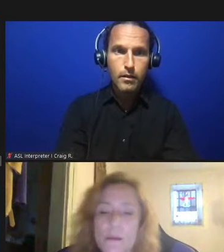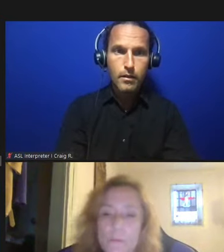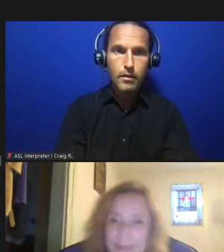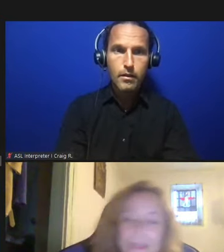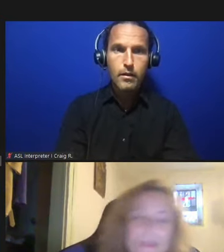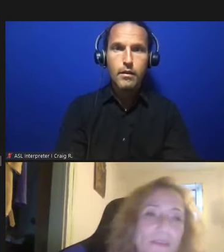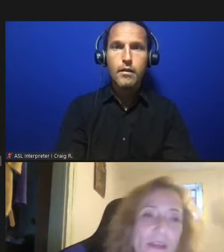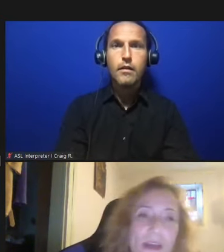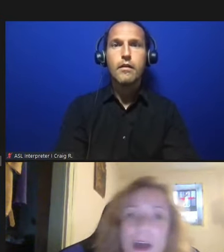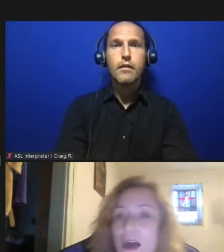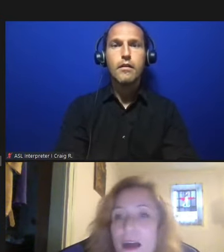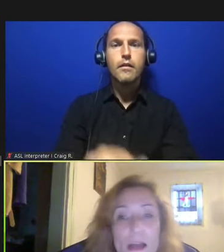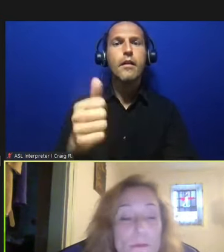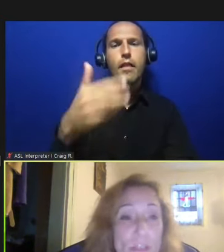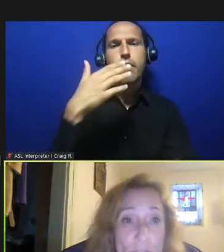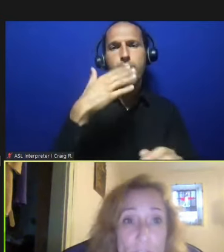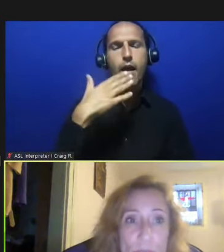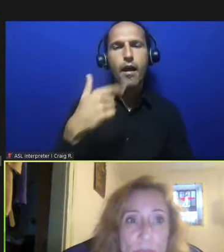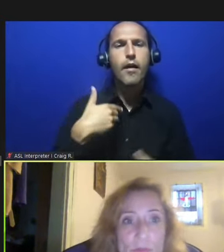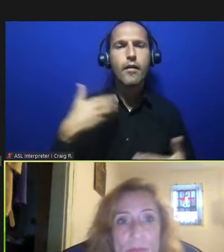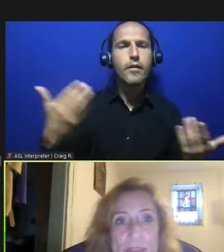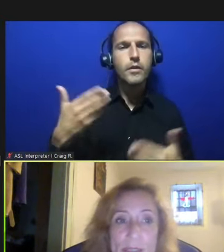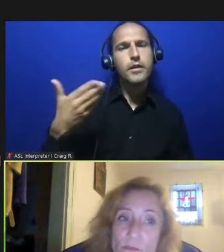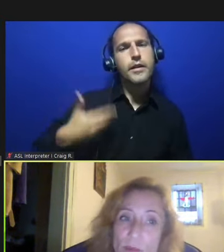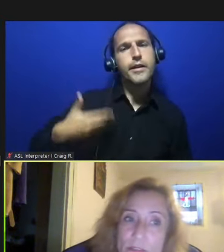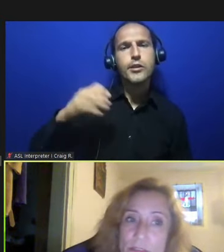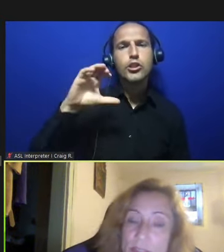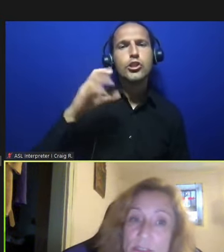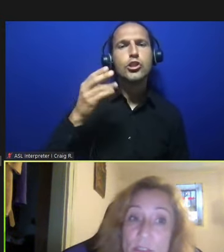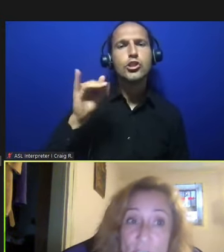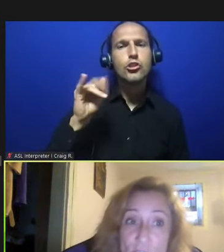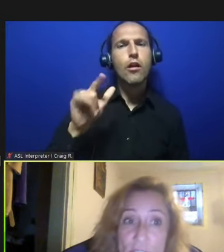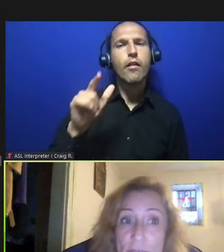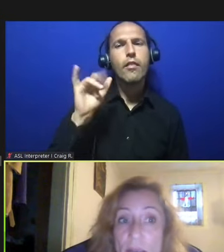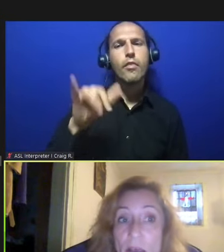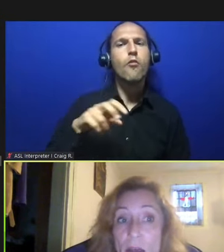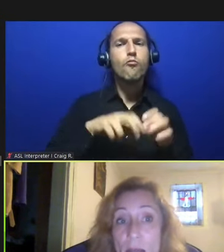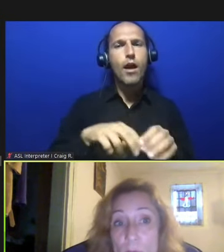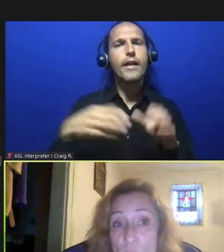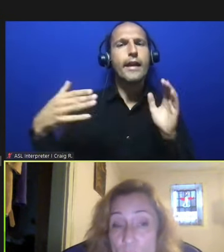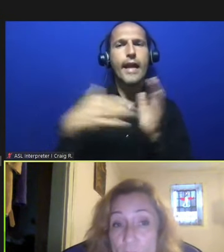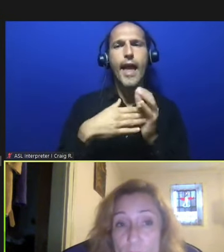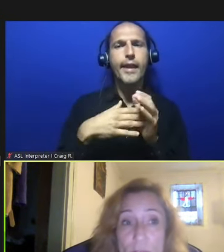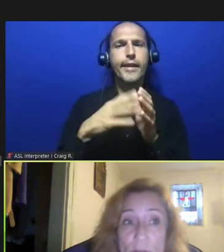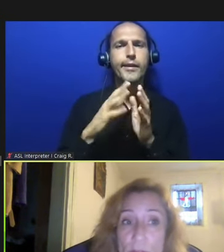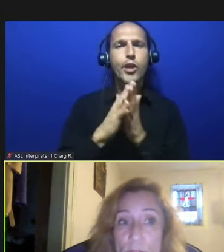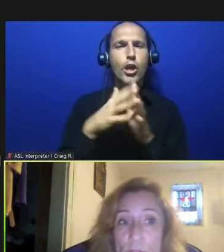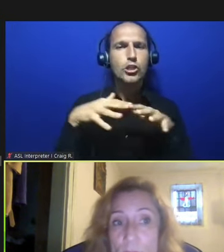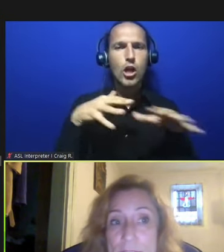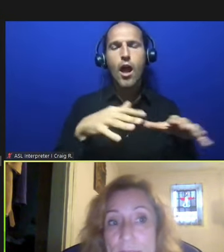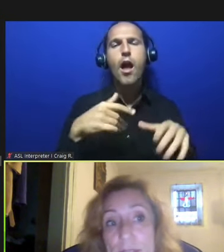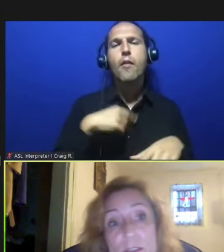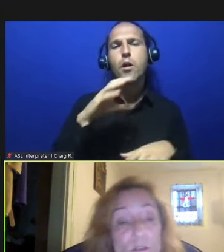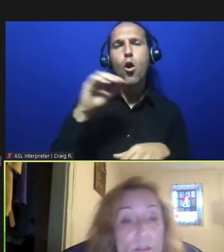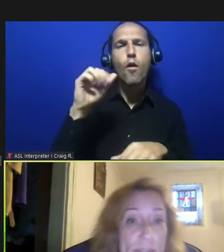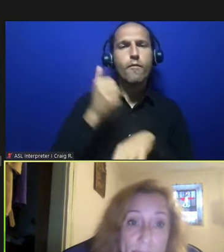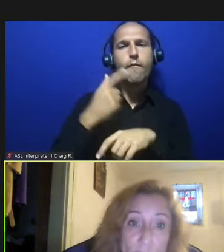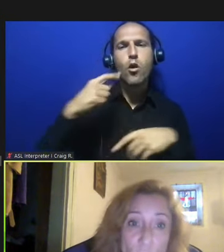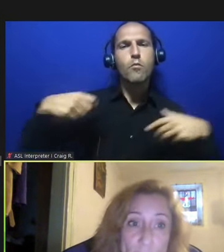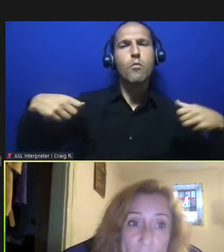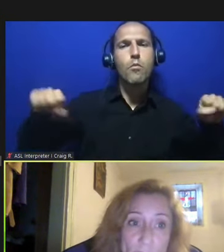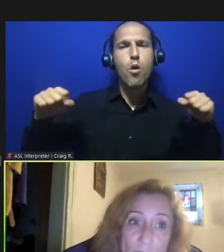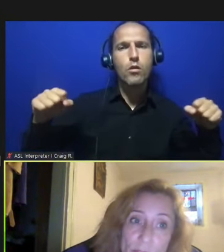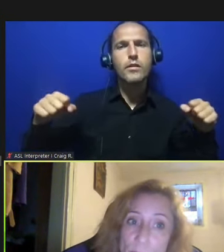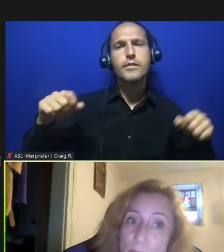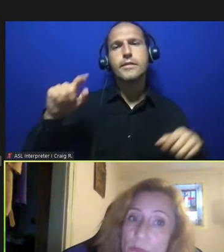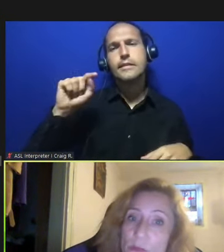There I am. Thank you. I'm Cheryl Stewart, representing Riders Against Congestion. I'm a co-founder of the New York Motorcycle and Scooter Task